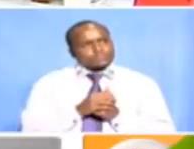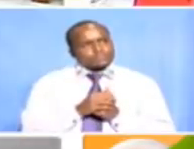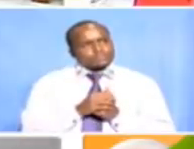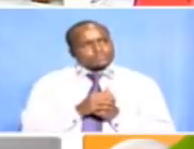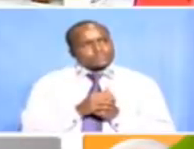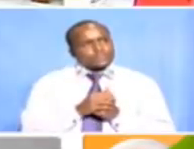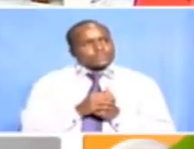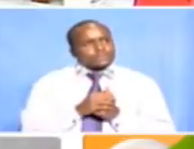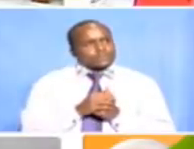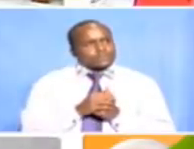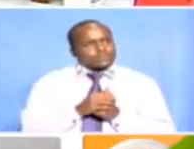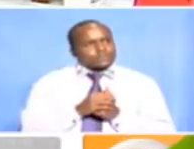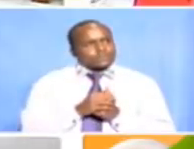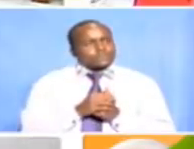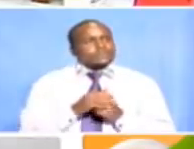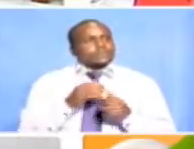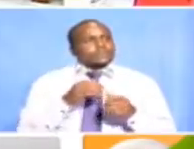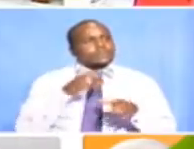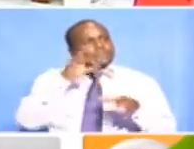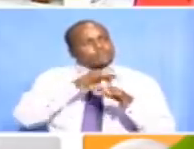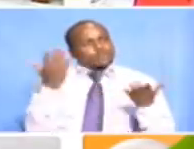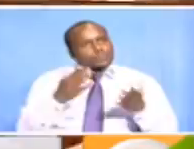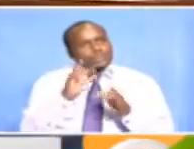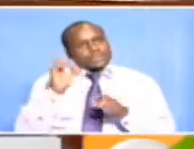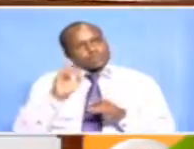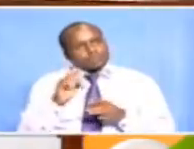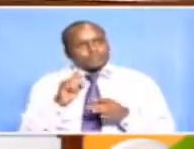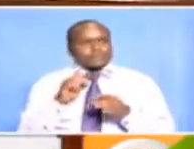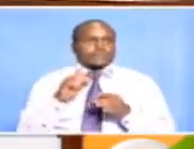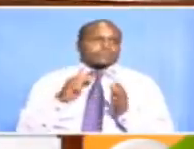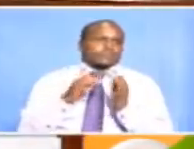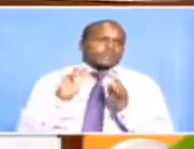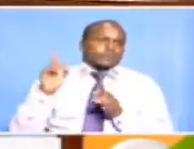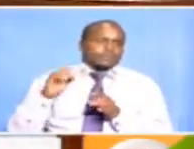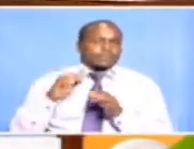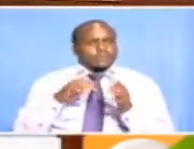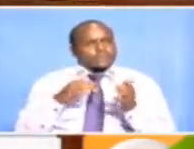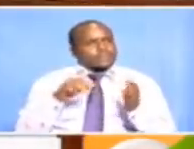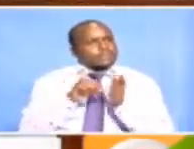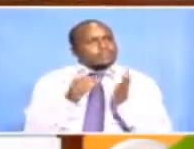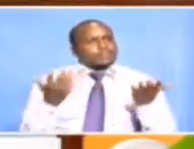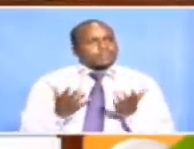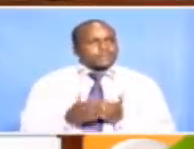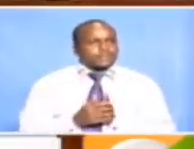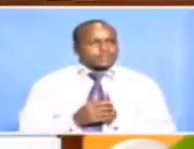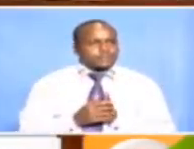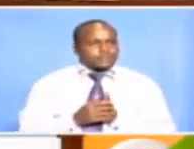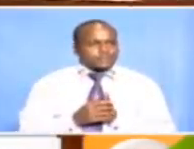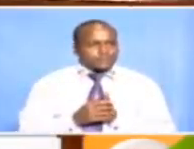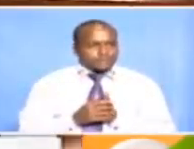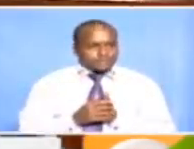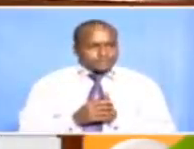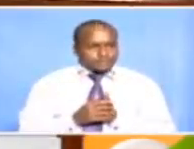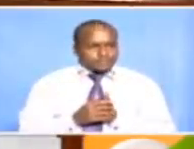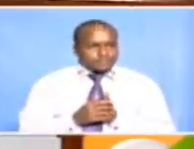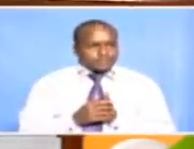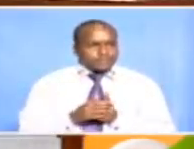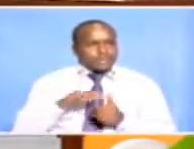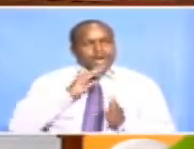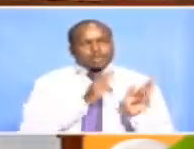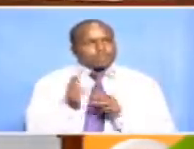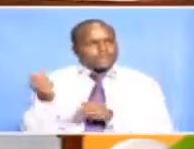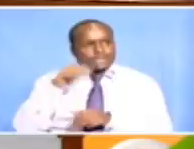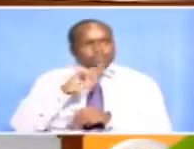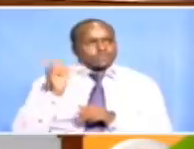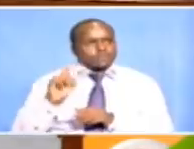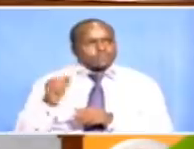Did they vote in Mua or they voted in Nairobi? What is their problem? The problem is that they is want my to see private, the governor that in is Nairobi. I normally come to Nairobi. Even today